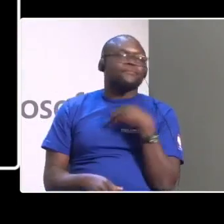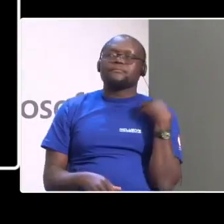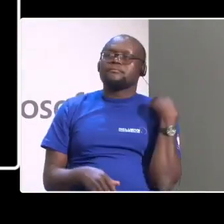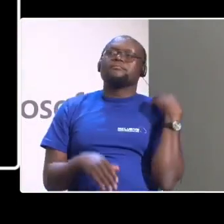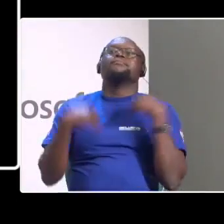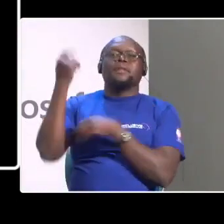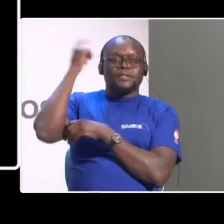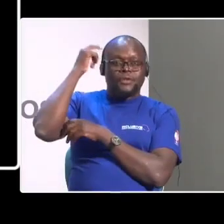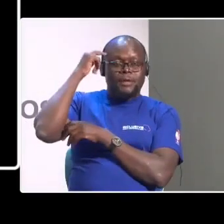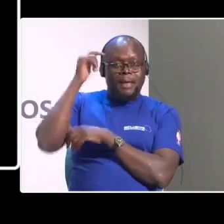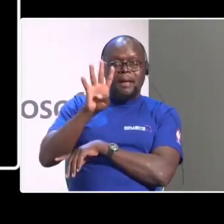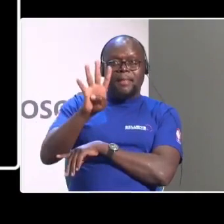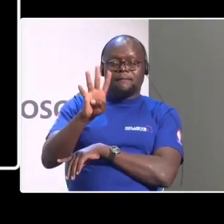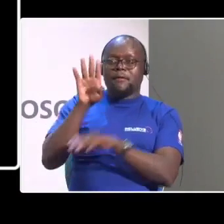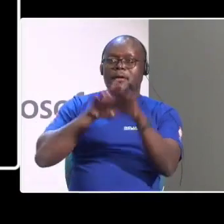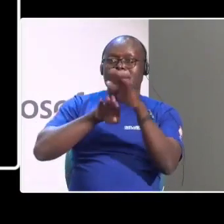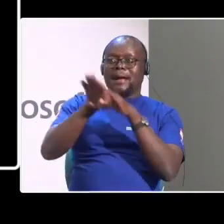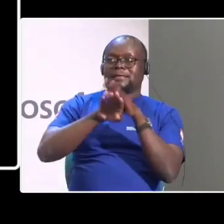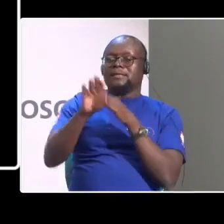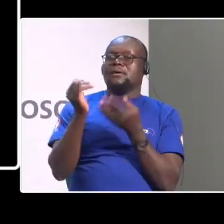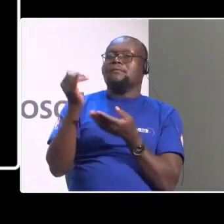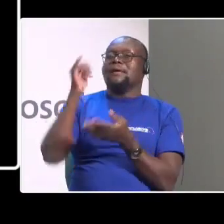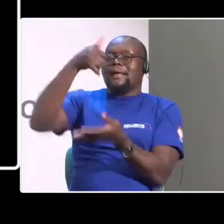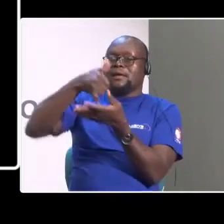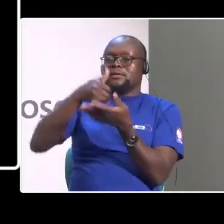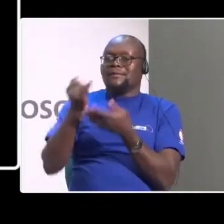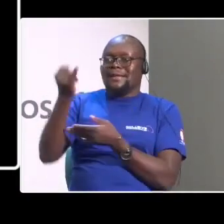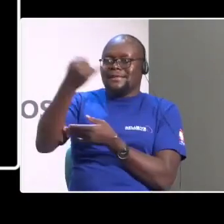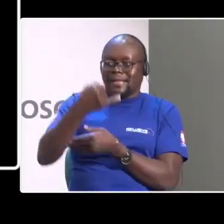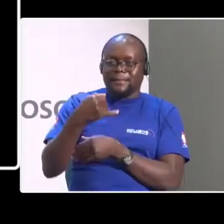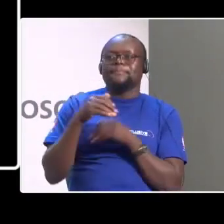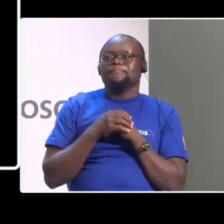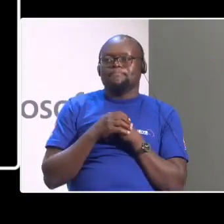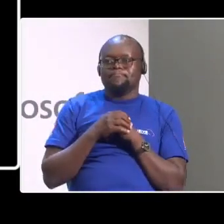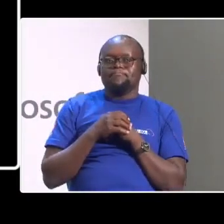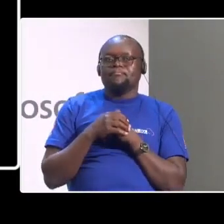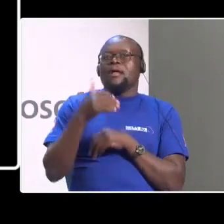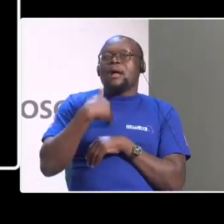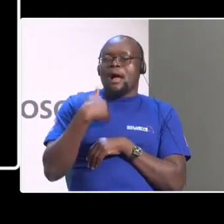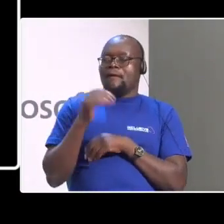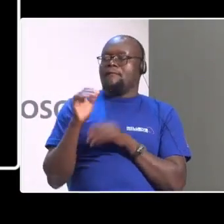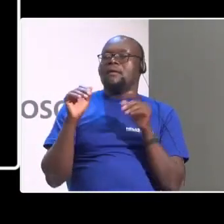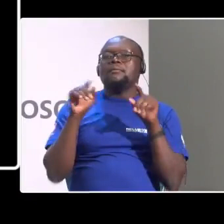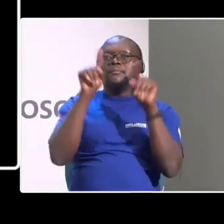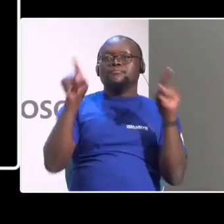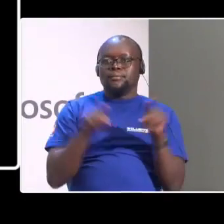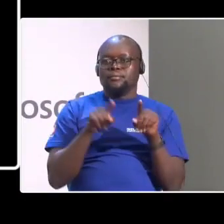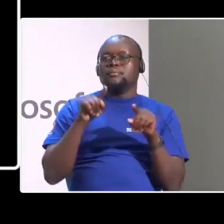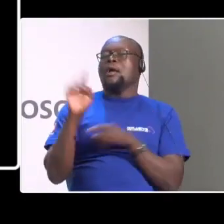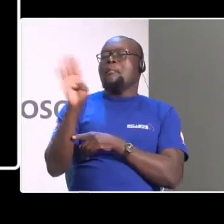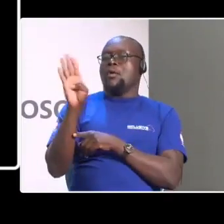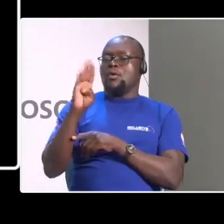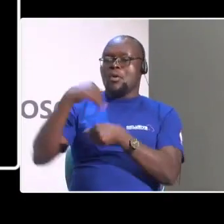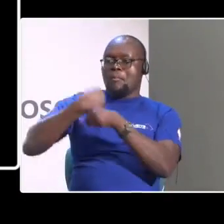And to remember the 4 axes of inclusive design. So on screen is a diagram which is a blue cross,